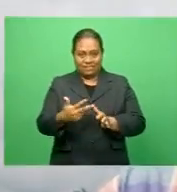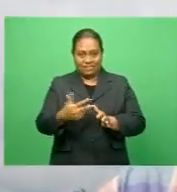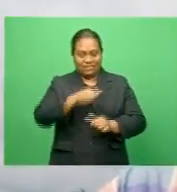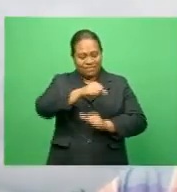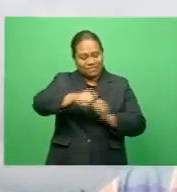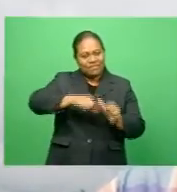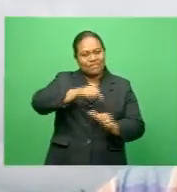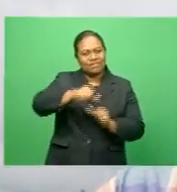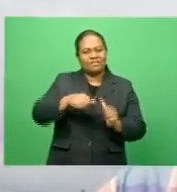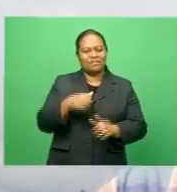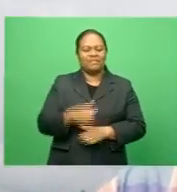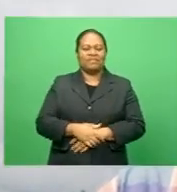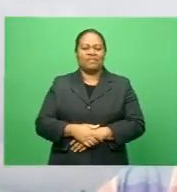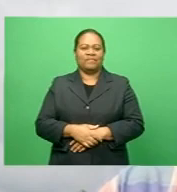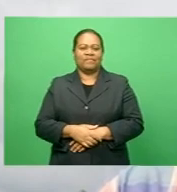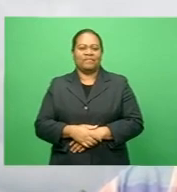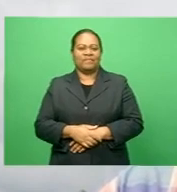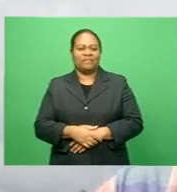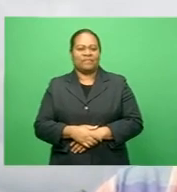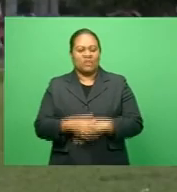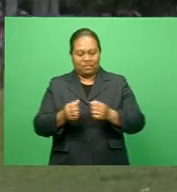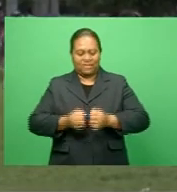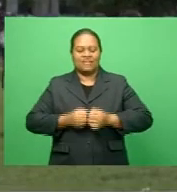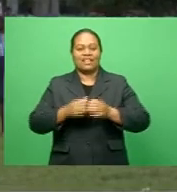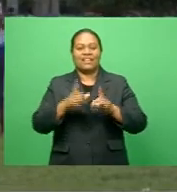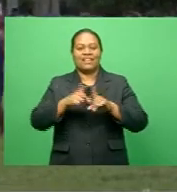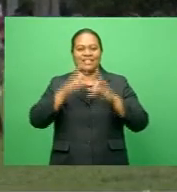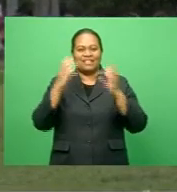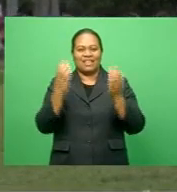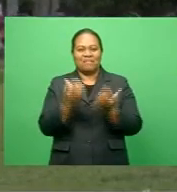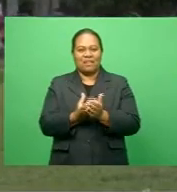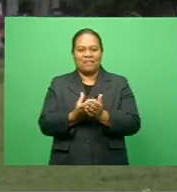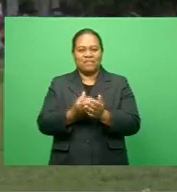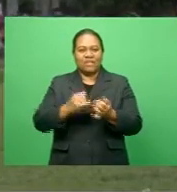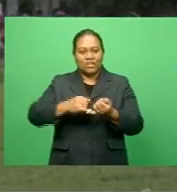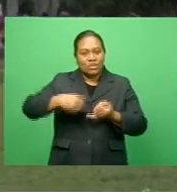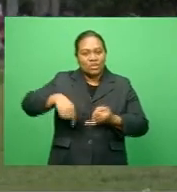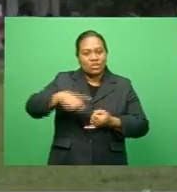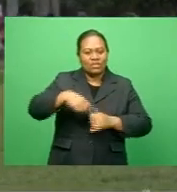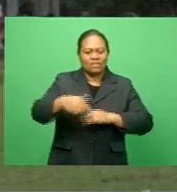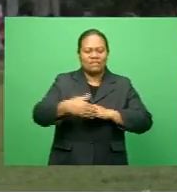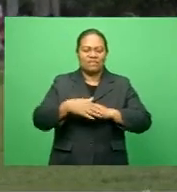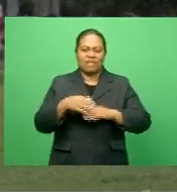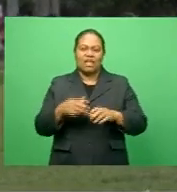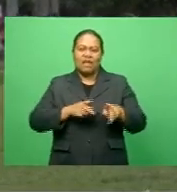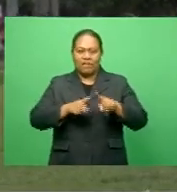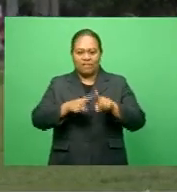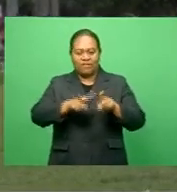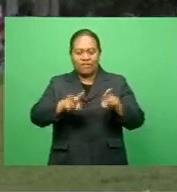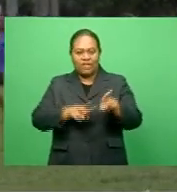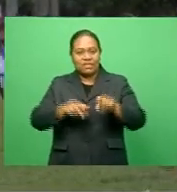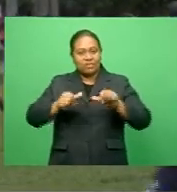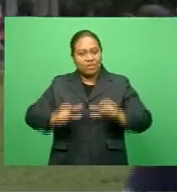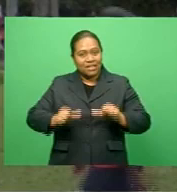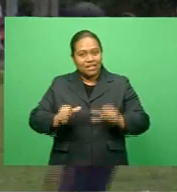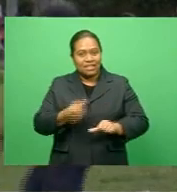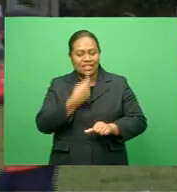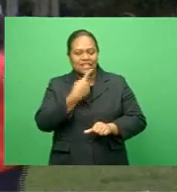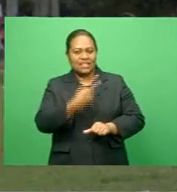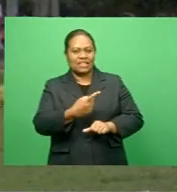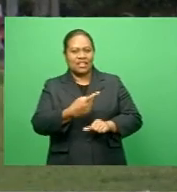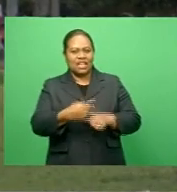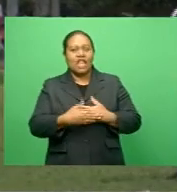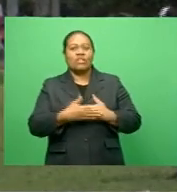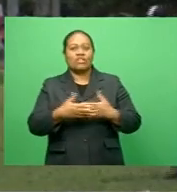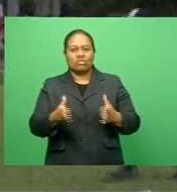Association will be beginning in December. Suva Touch Federation Vice President Savanatha Vodea says the door is